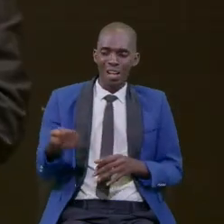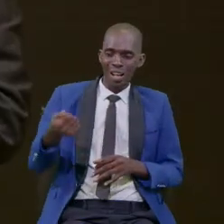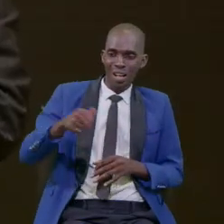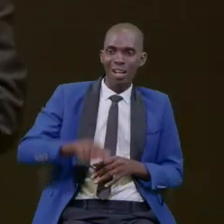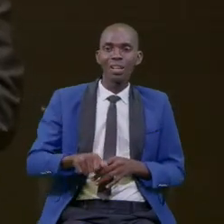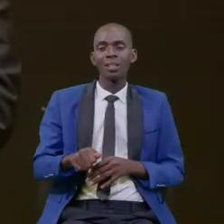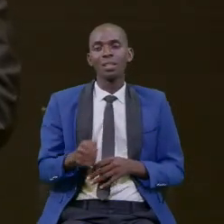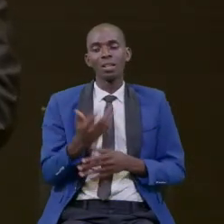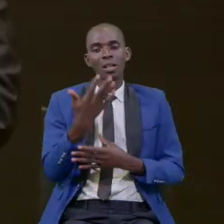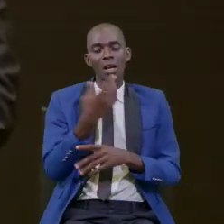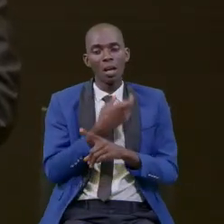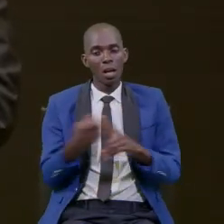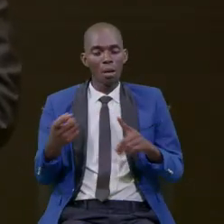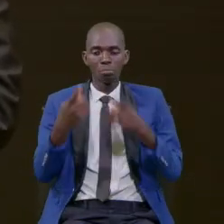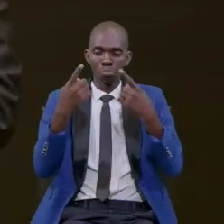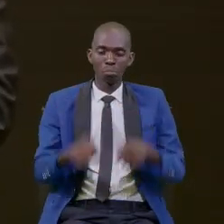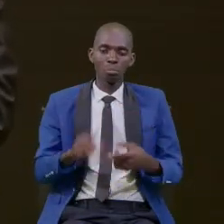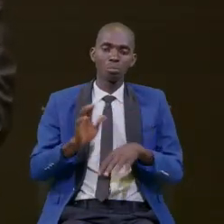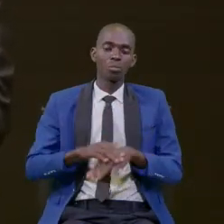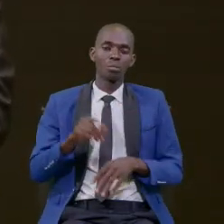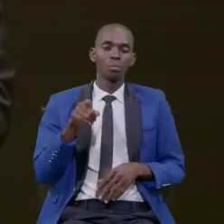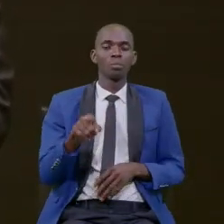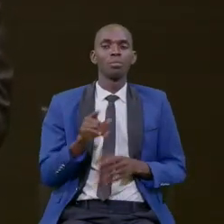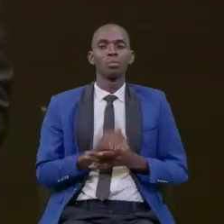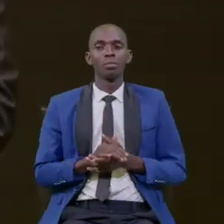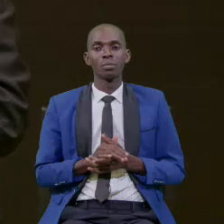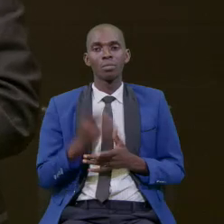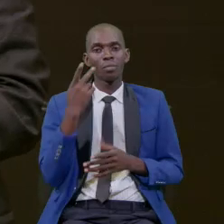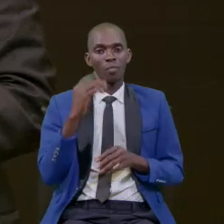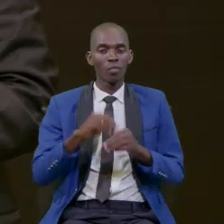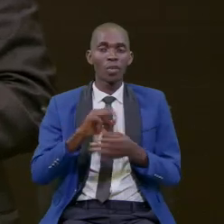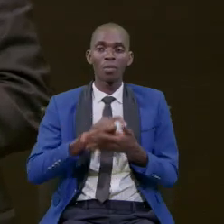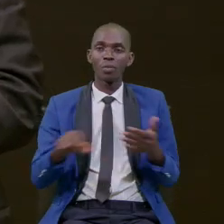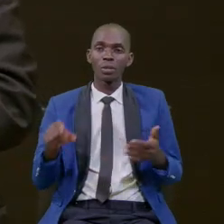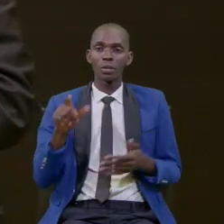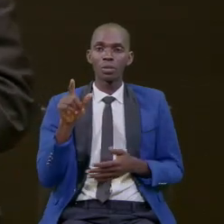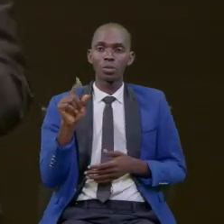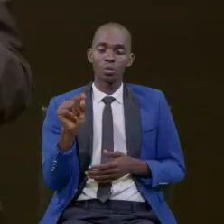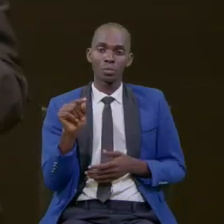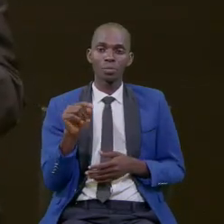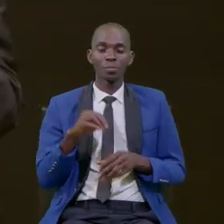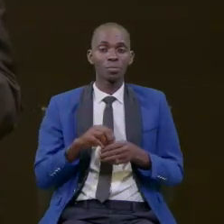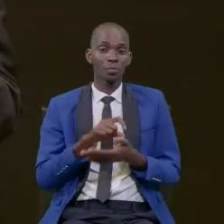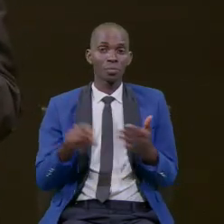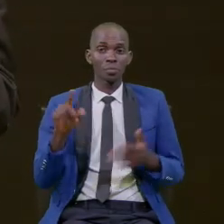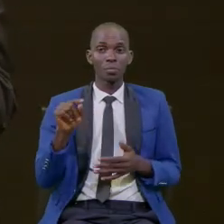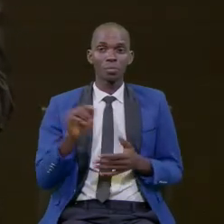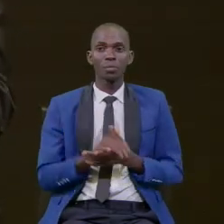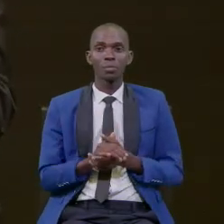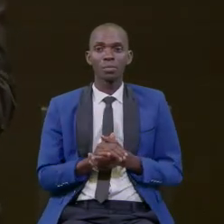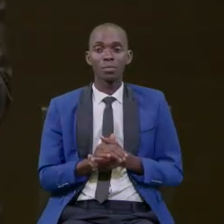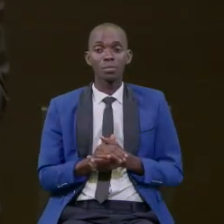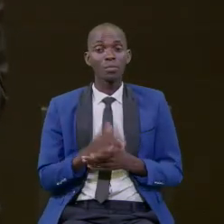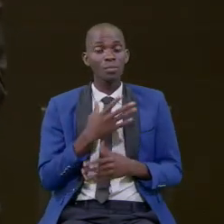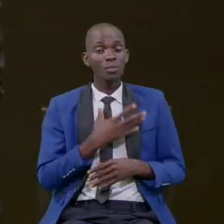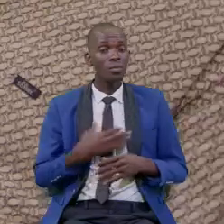be upon him. Look at verse 20 there. In verse 20 it says, and if